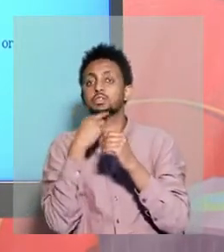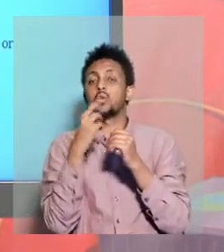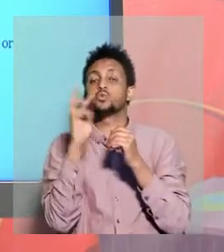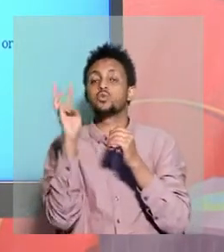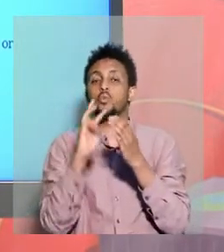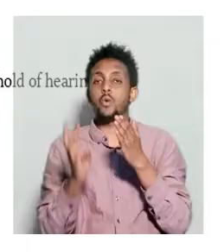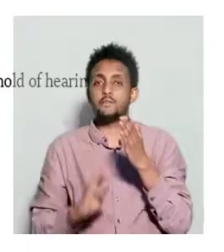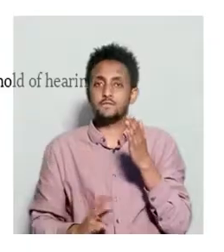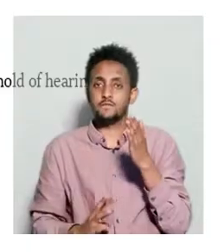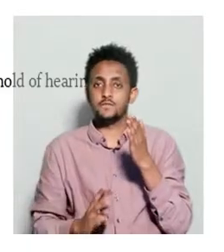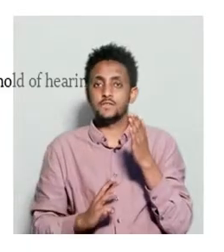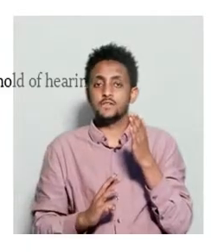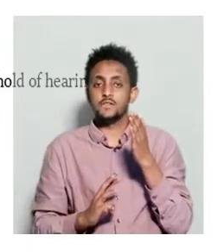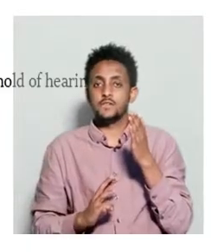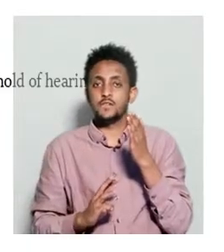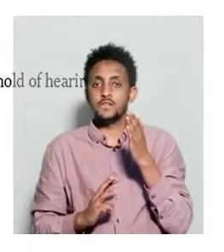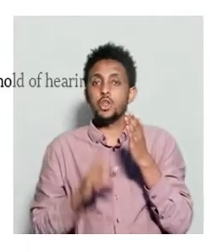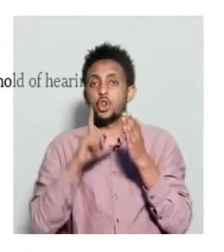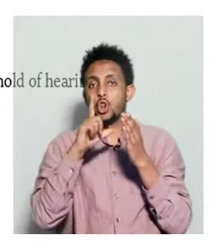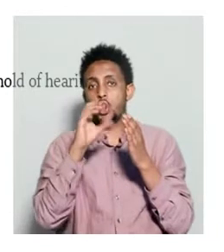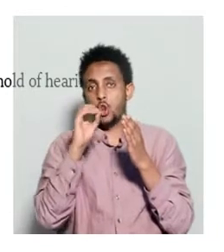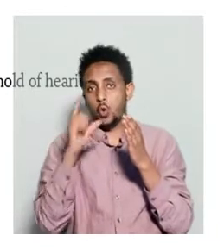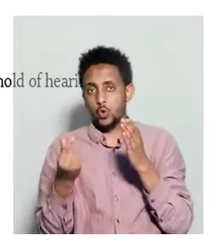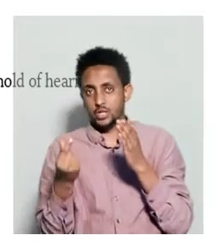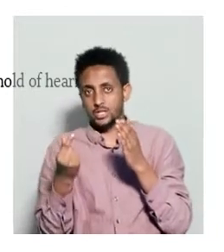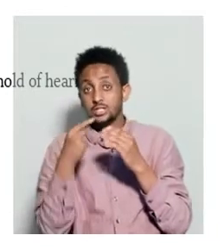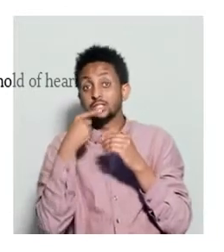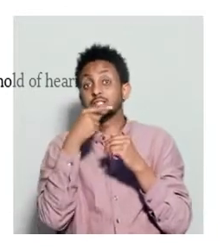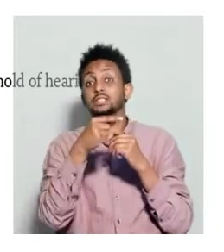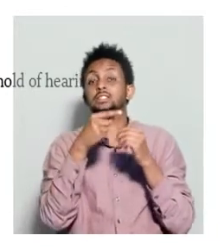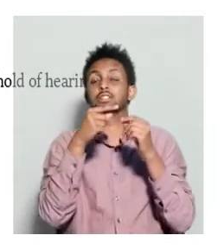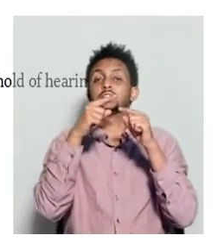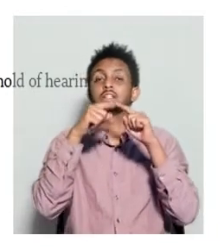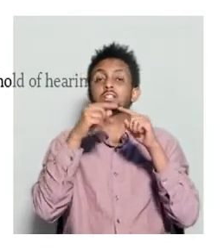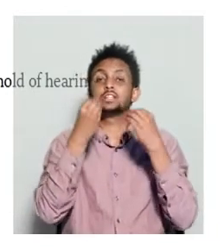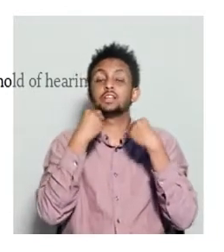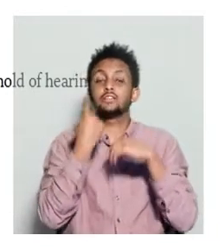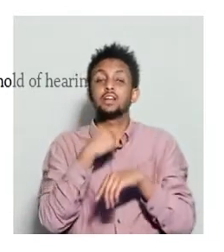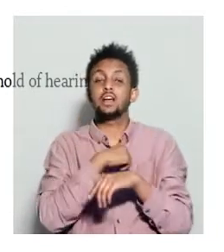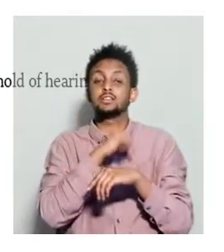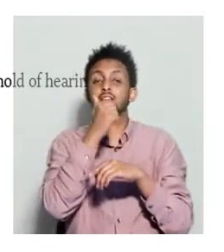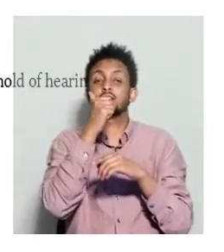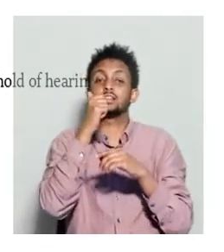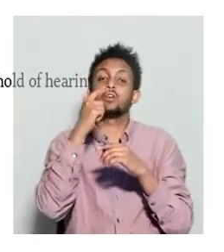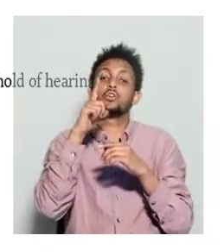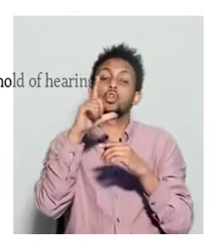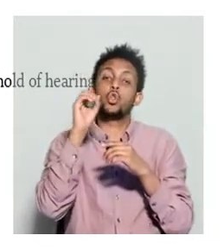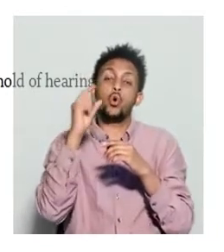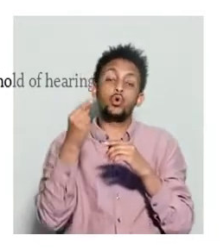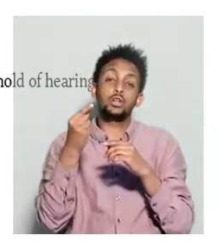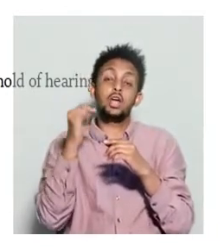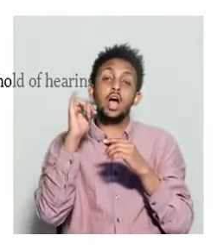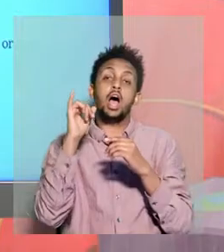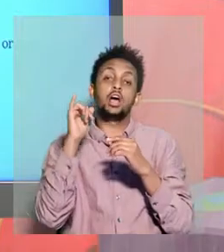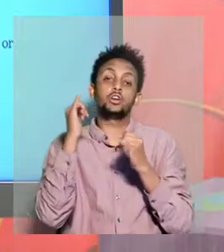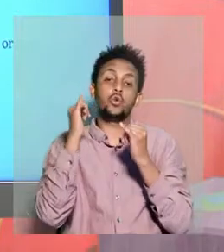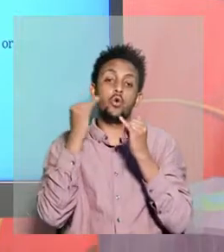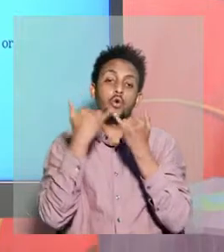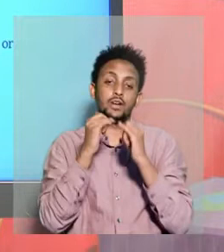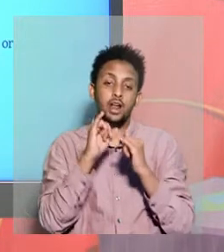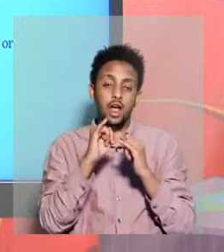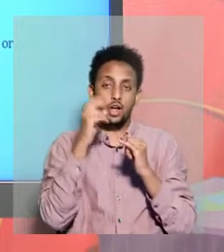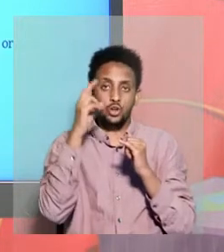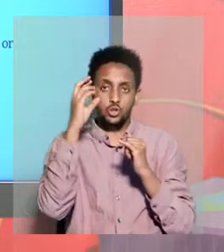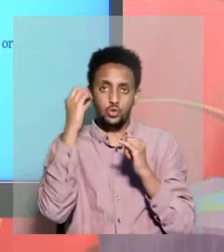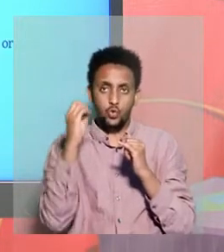wave, and it's known to be decibel, logarithm. And intensity in decibel can be given as 10 times the logarithm I over I naught to